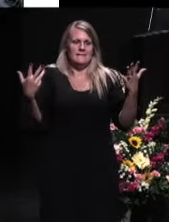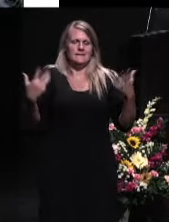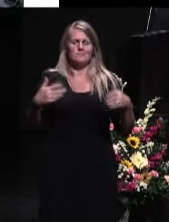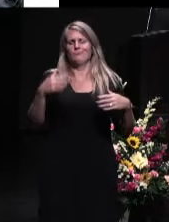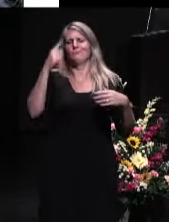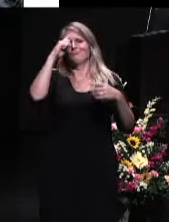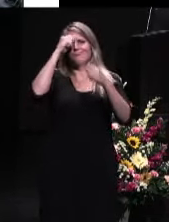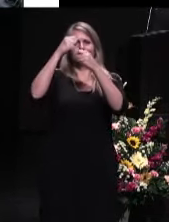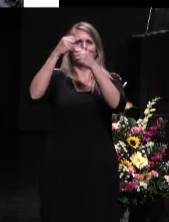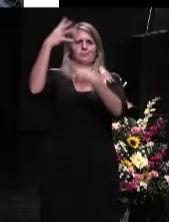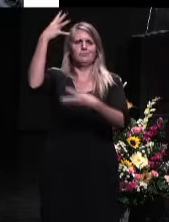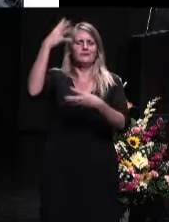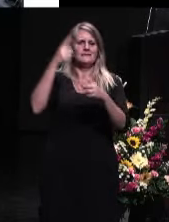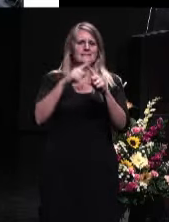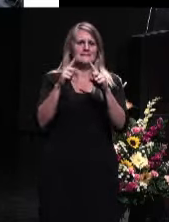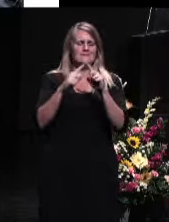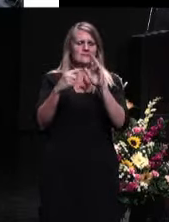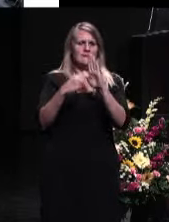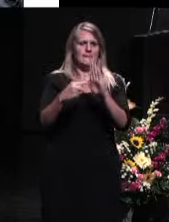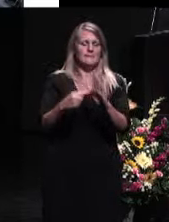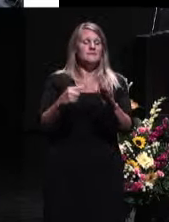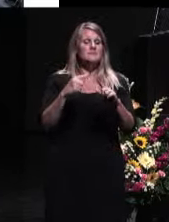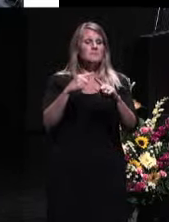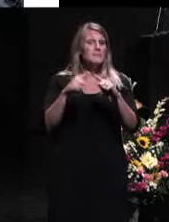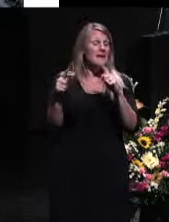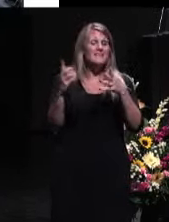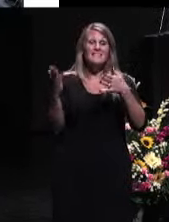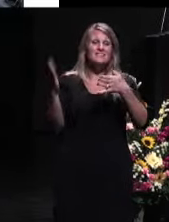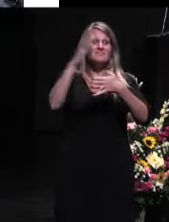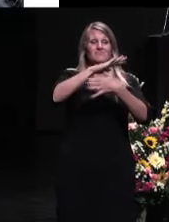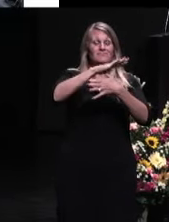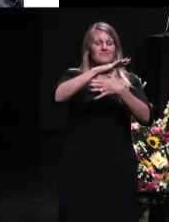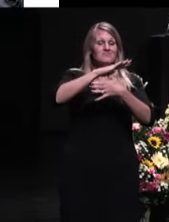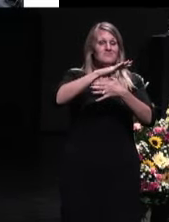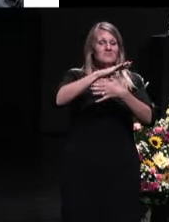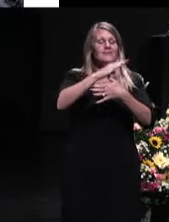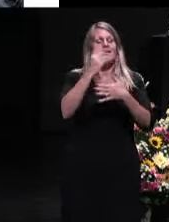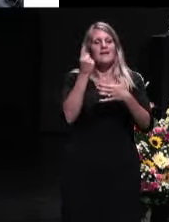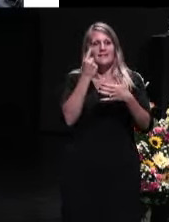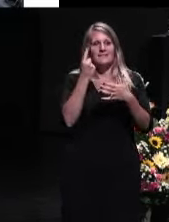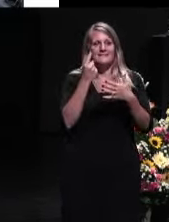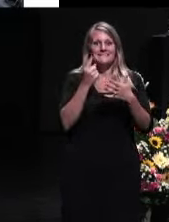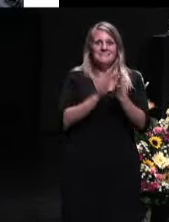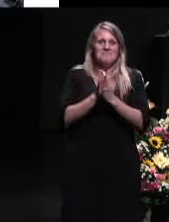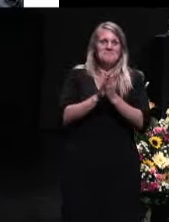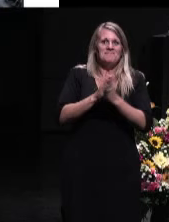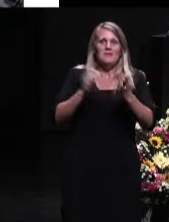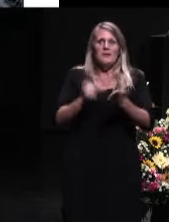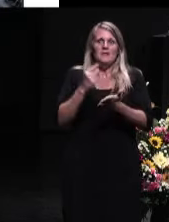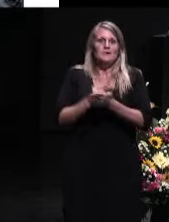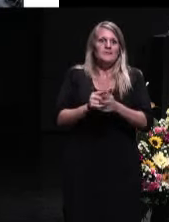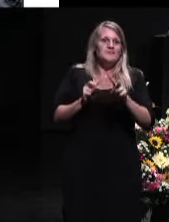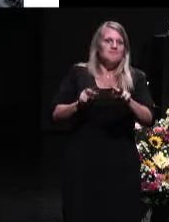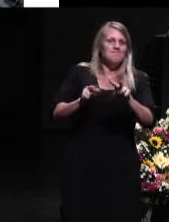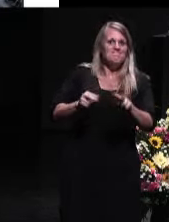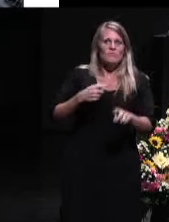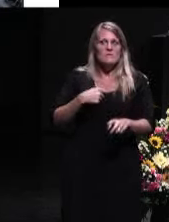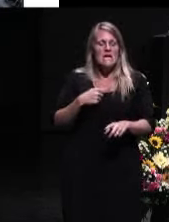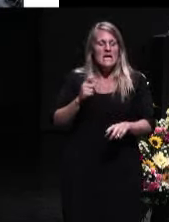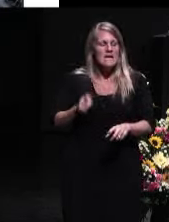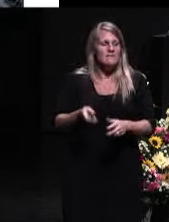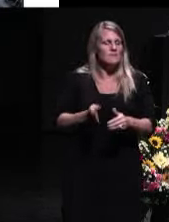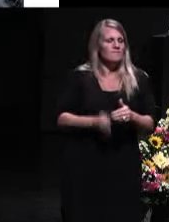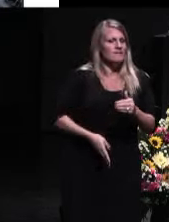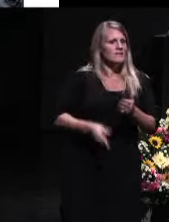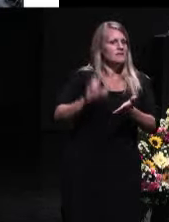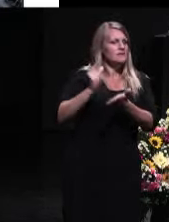things. But ultimately, the number one ingredient is always it's graduation. We've got to get through. What are we